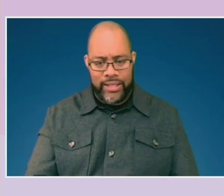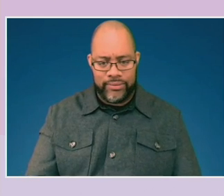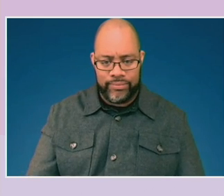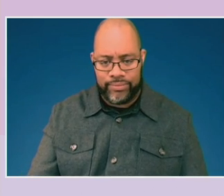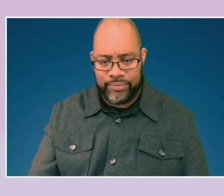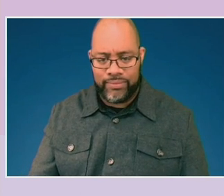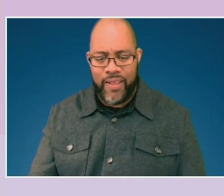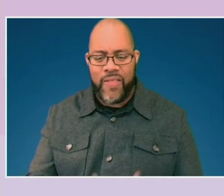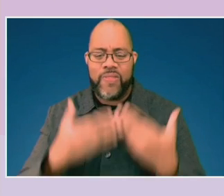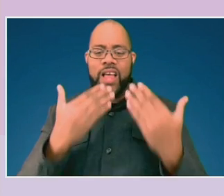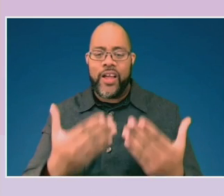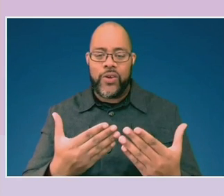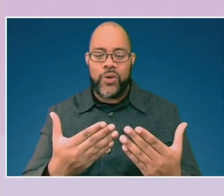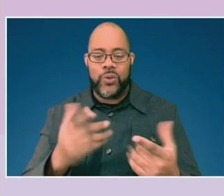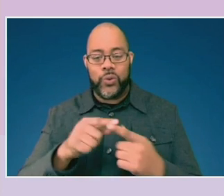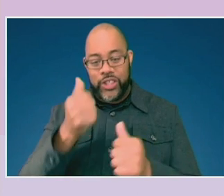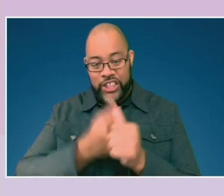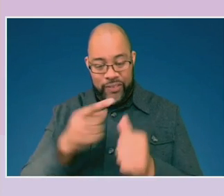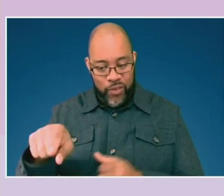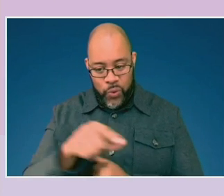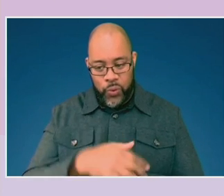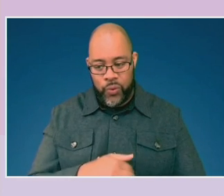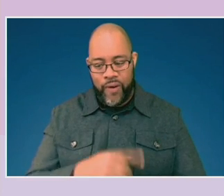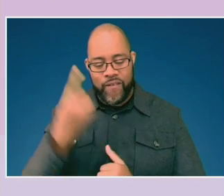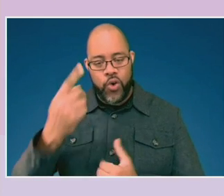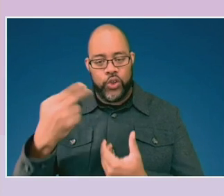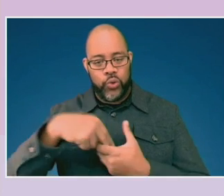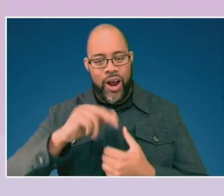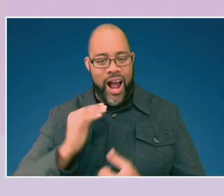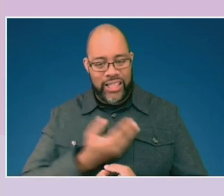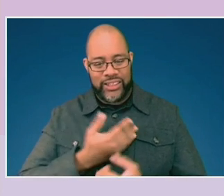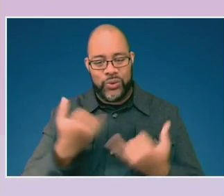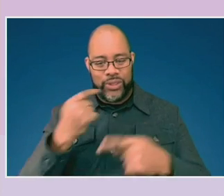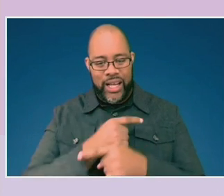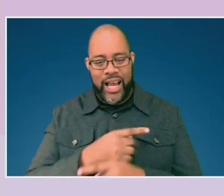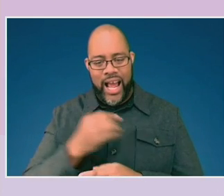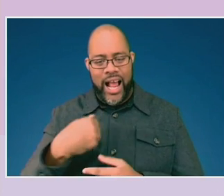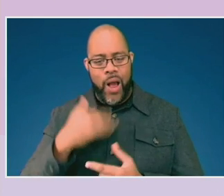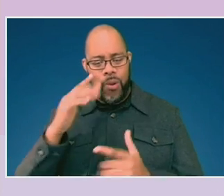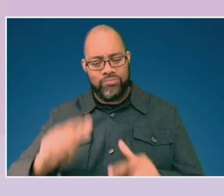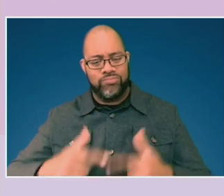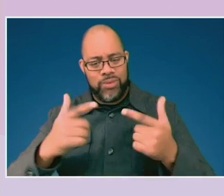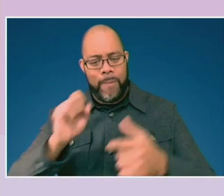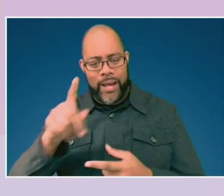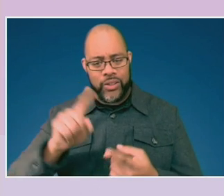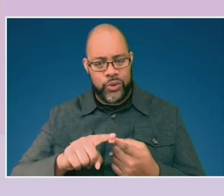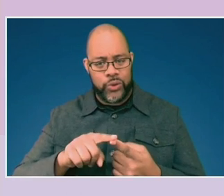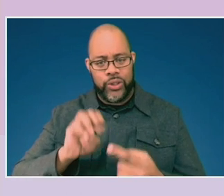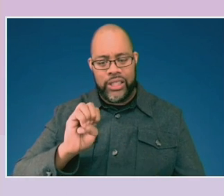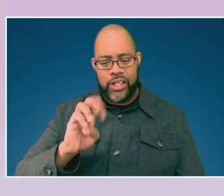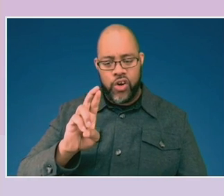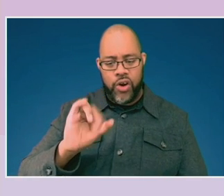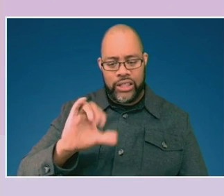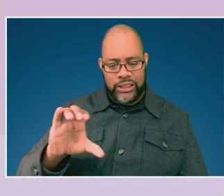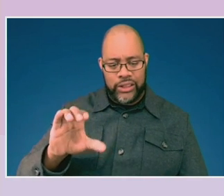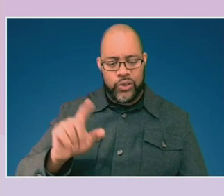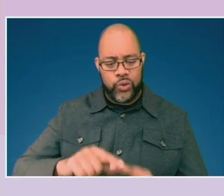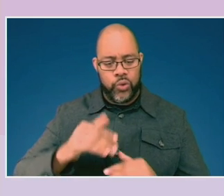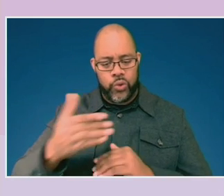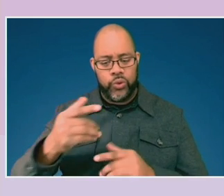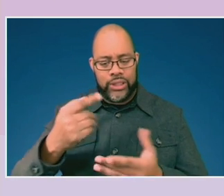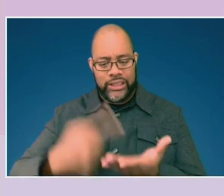Thank you to each of you for joining us today. And I'm going to hand this back over to Eric to move us to the next